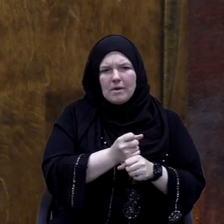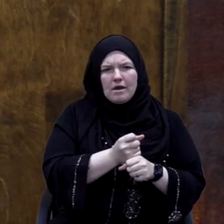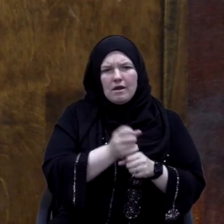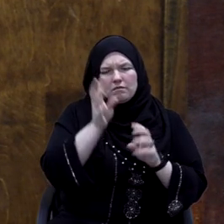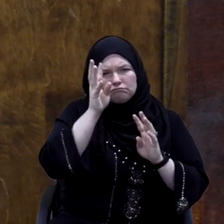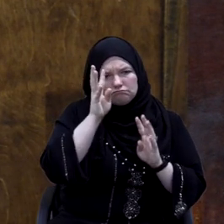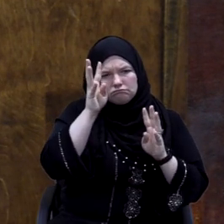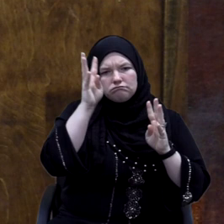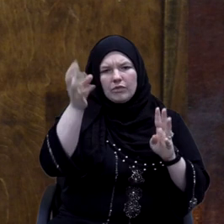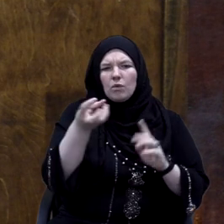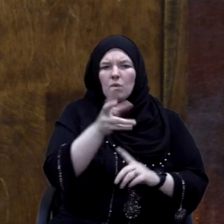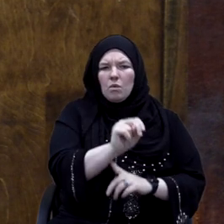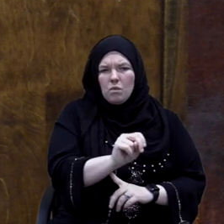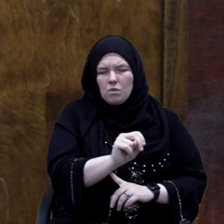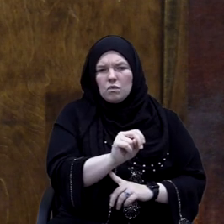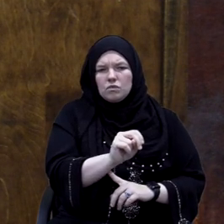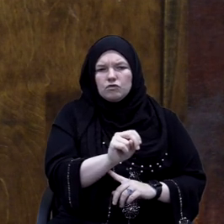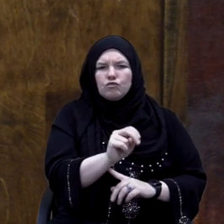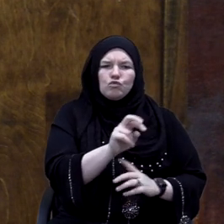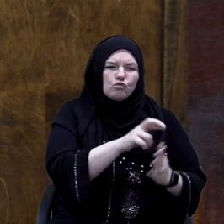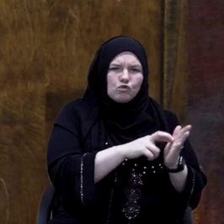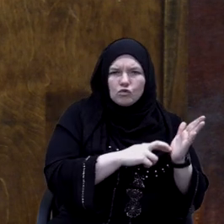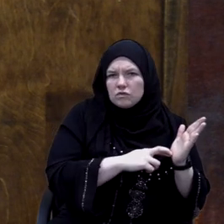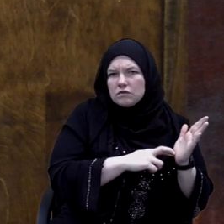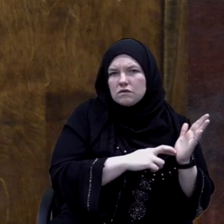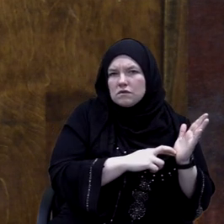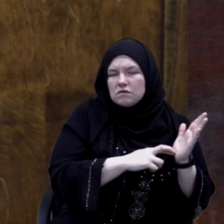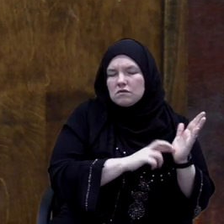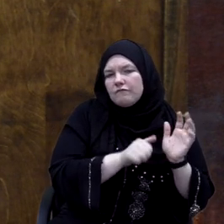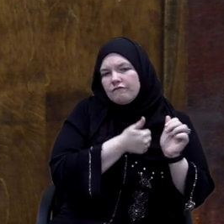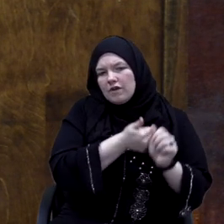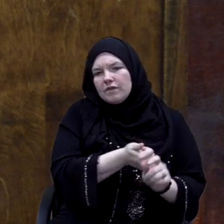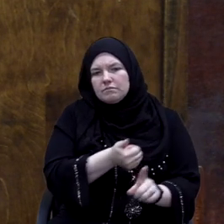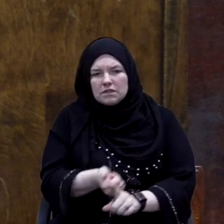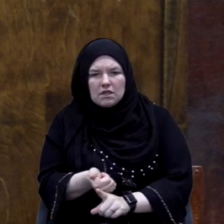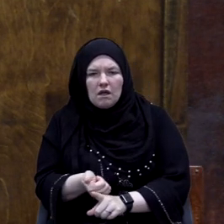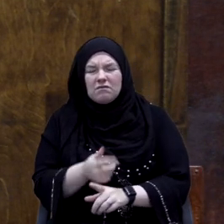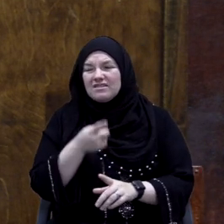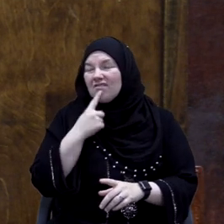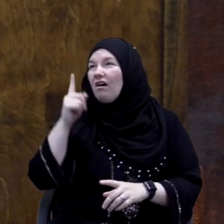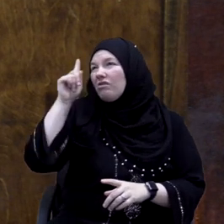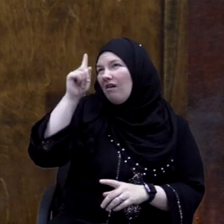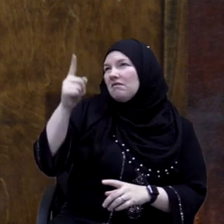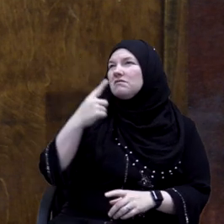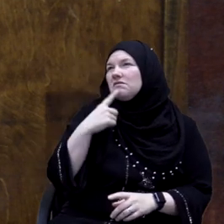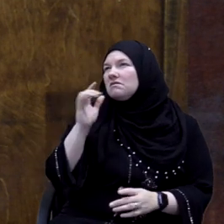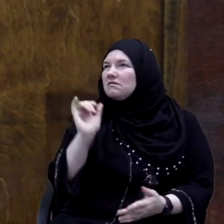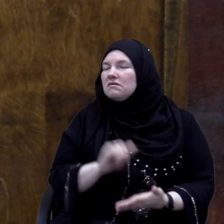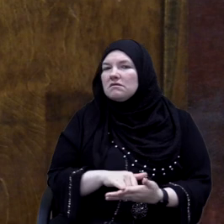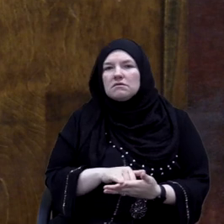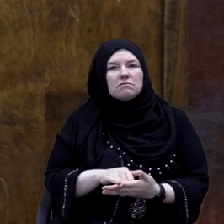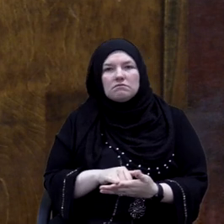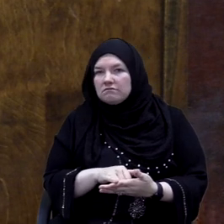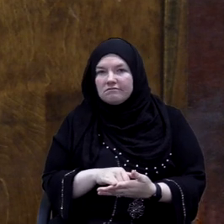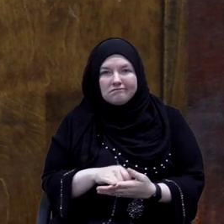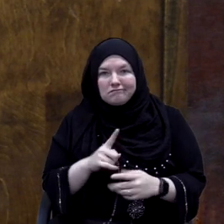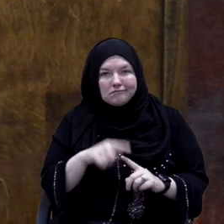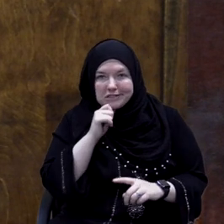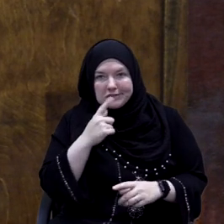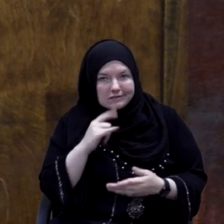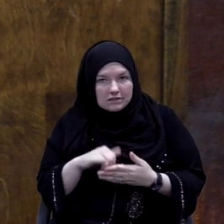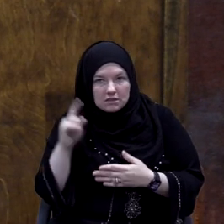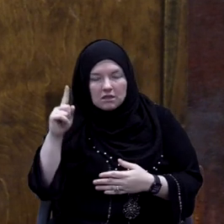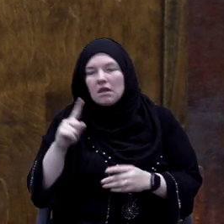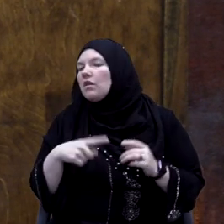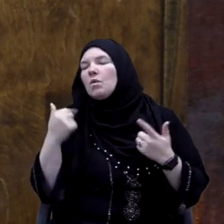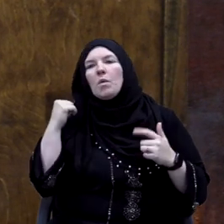Allah will do to them? What do they think, how to explain themselves, if even allowed? And they are not